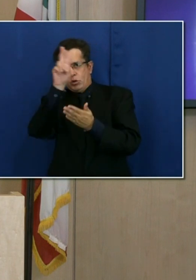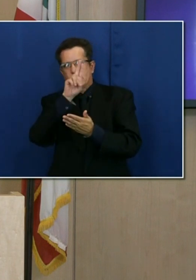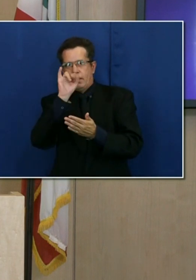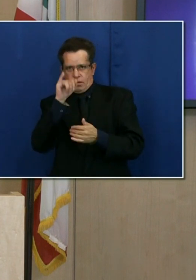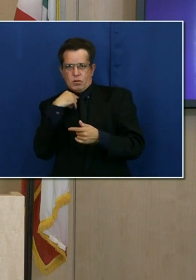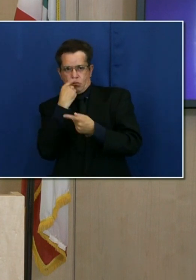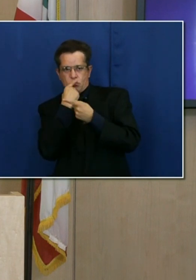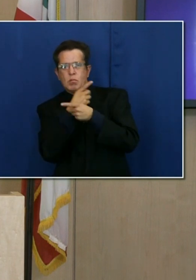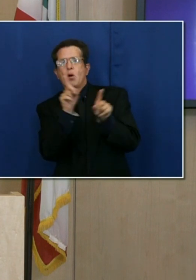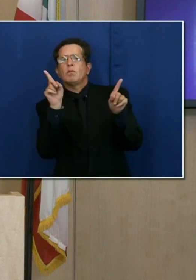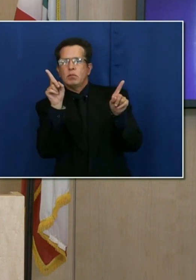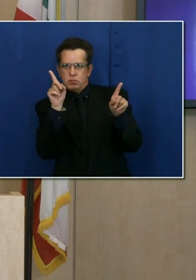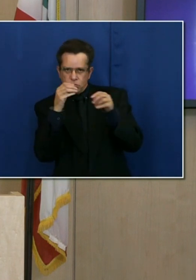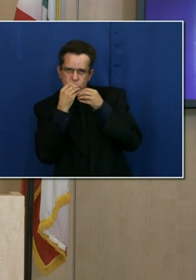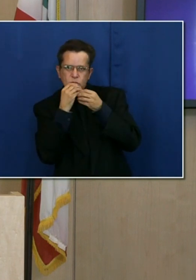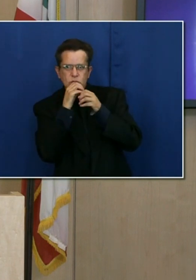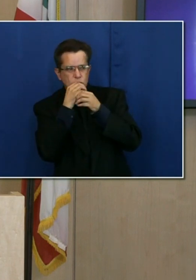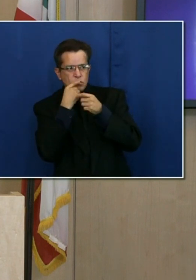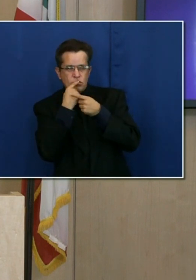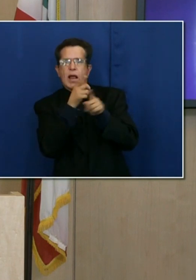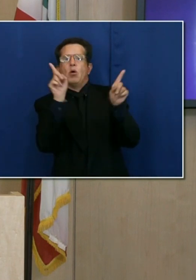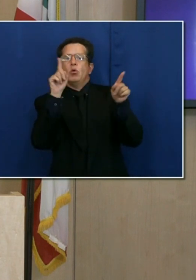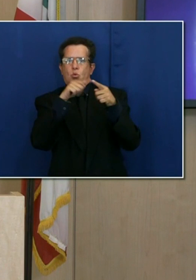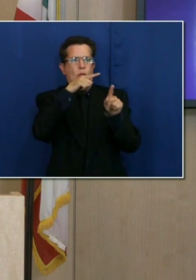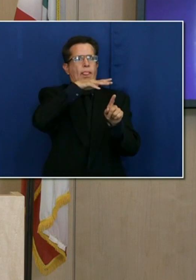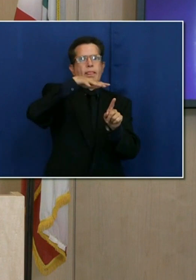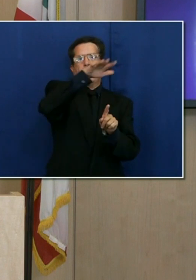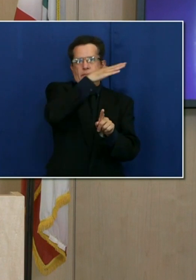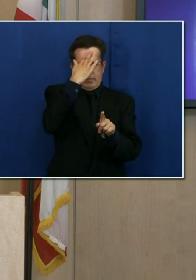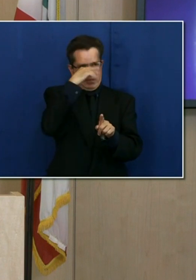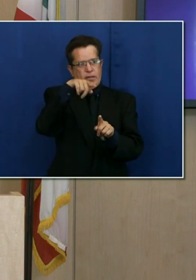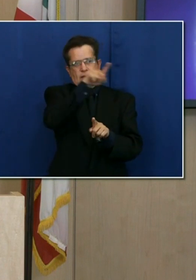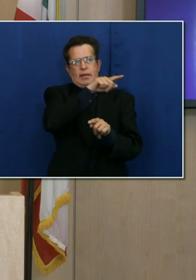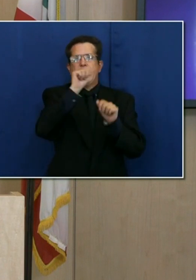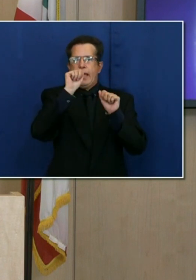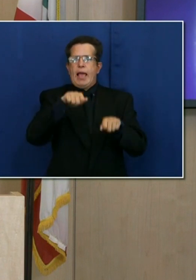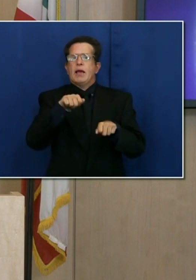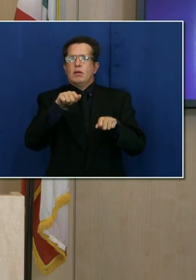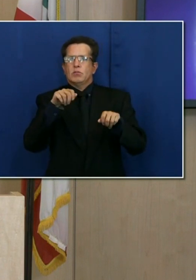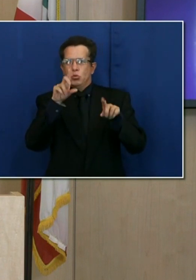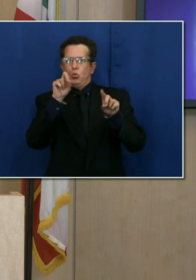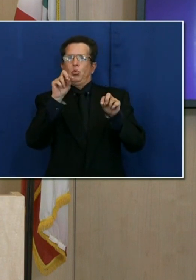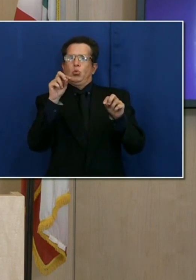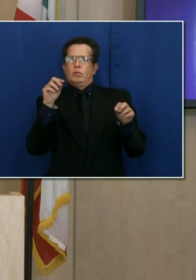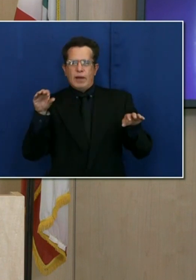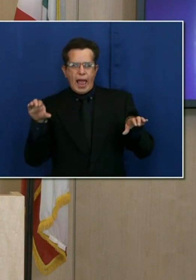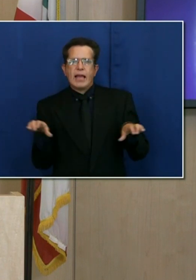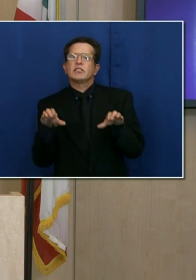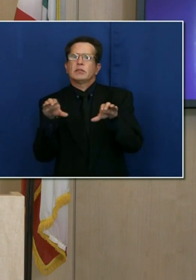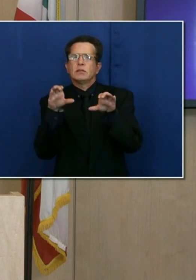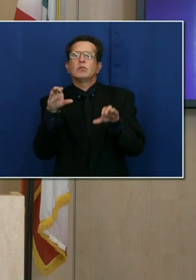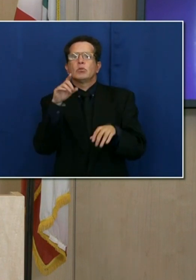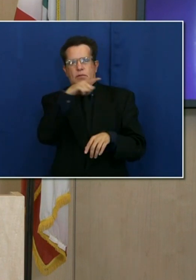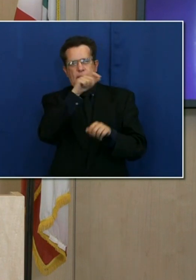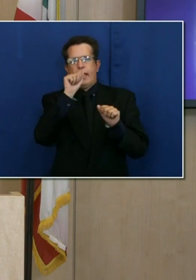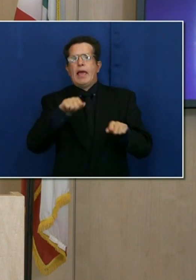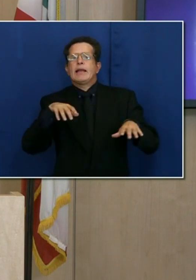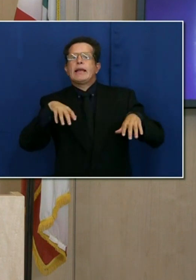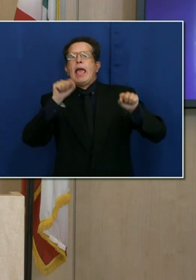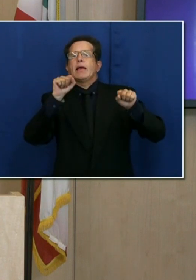information was disseminated to the public because there is actions that students can take, that the community that the